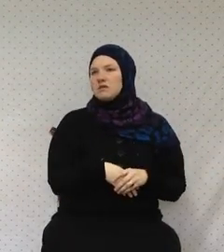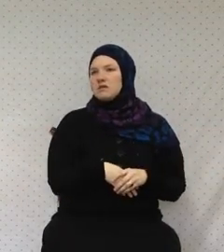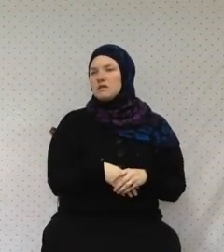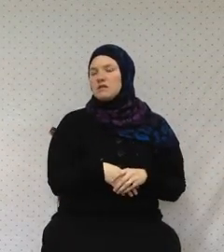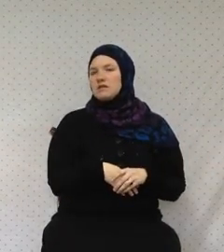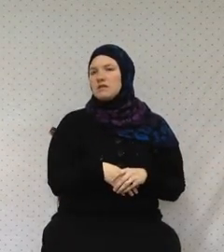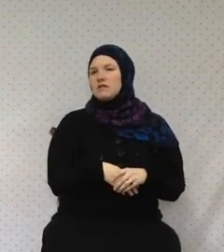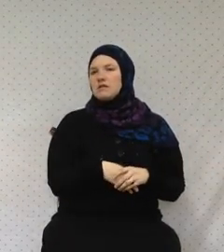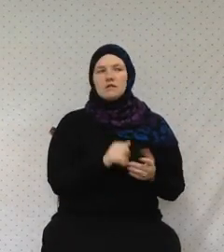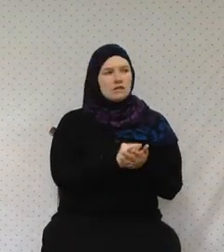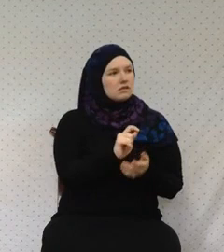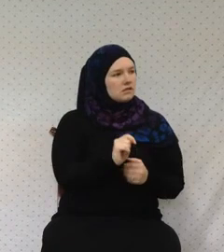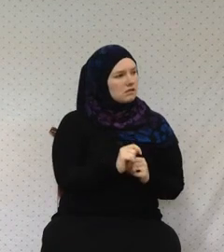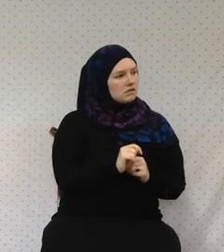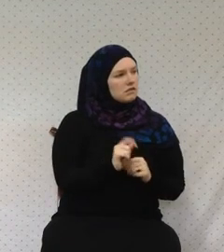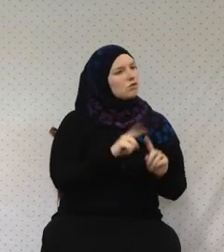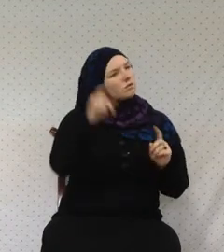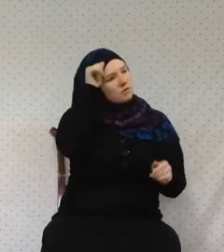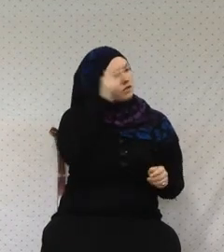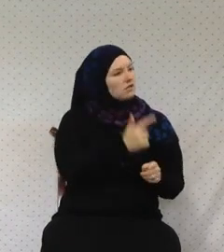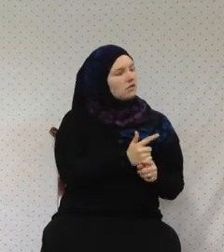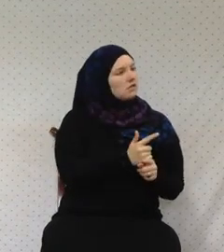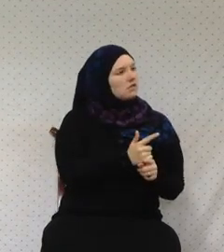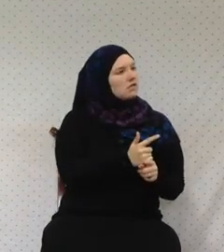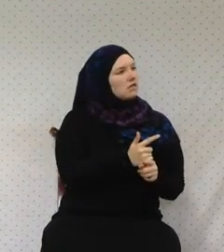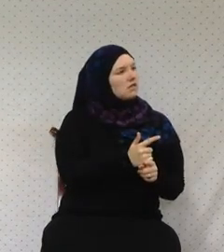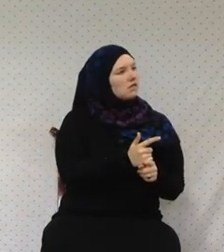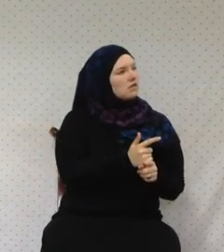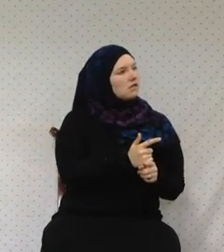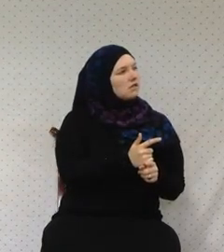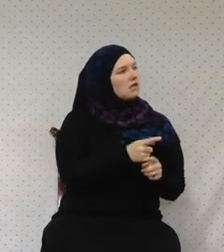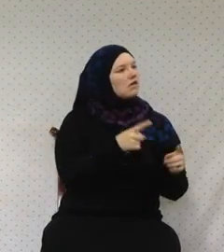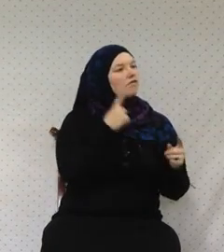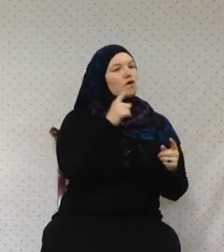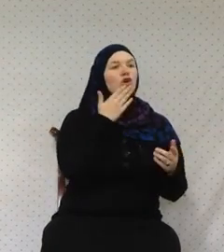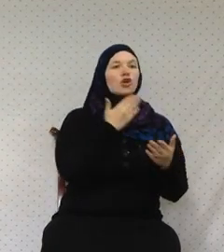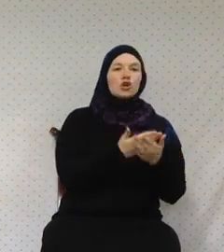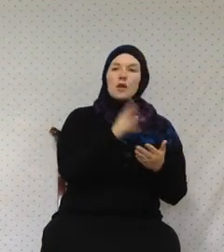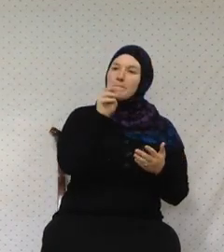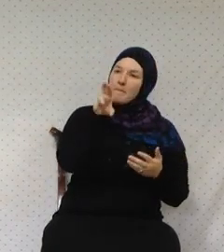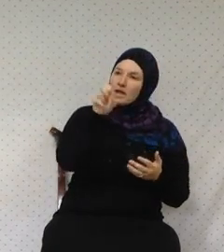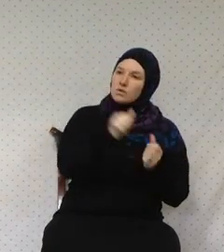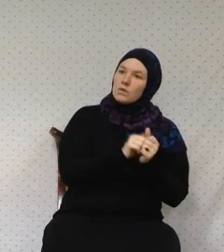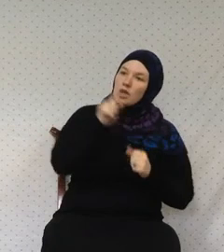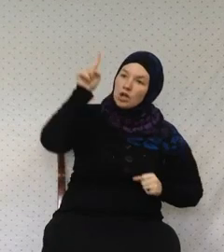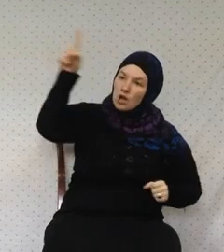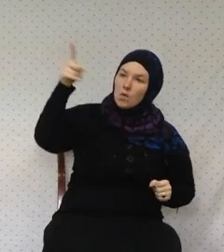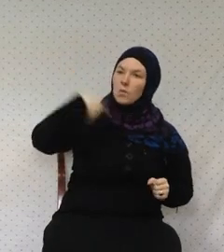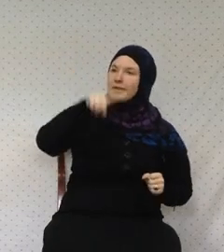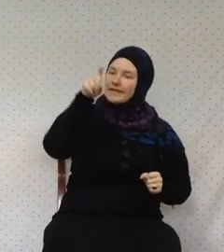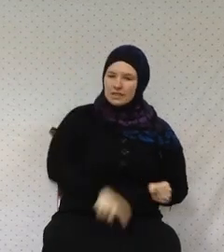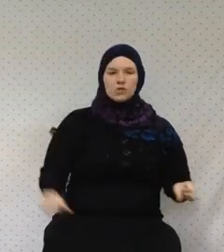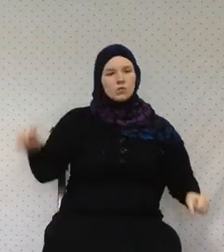and be. That's it. So brothers, as a matter of good manners with Allah, we need